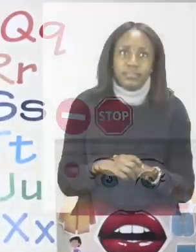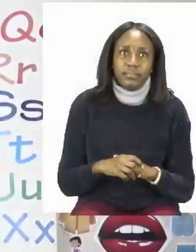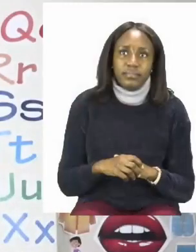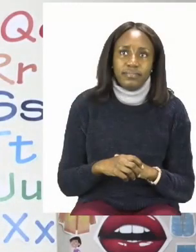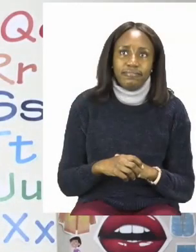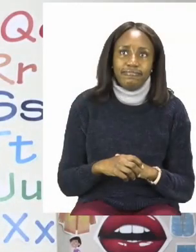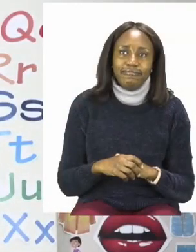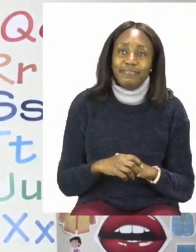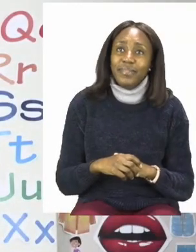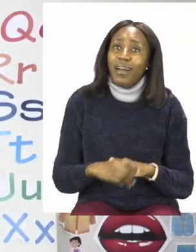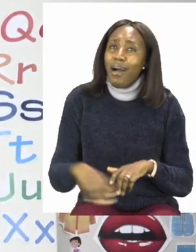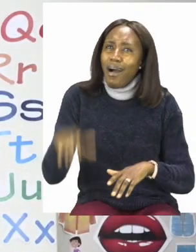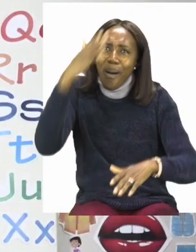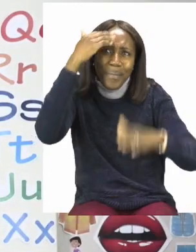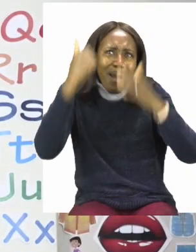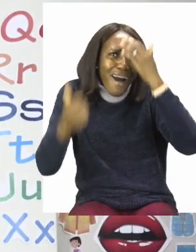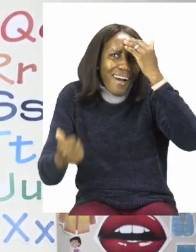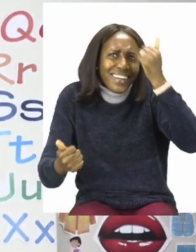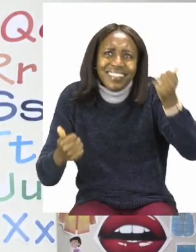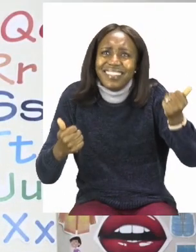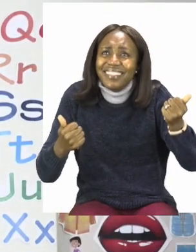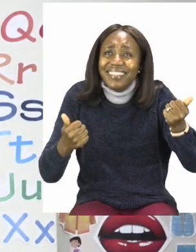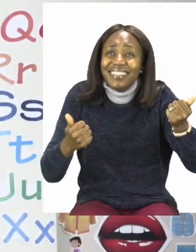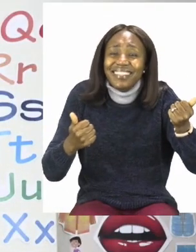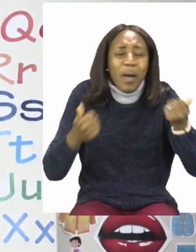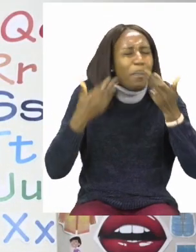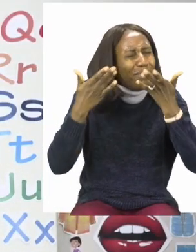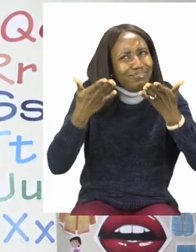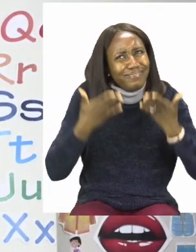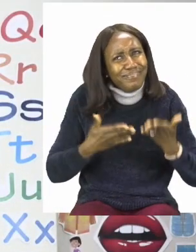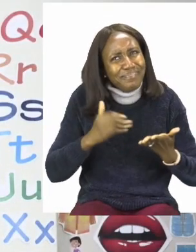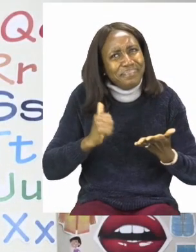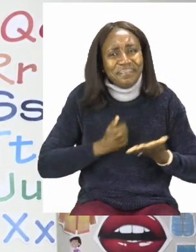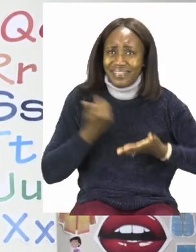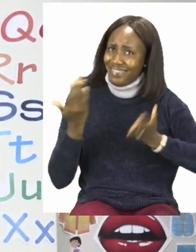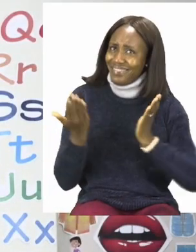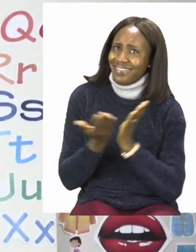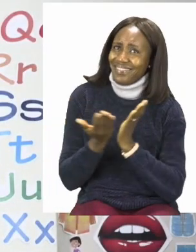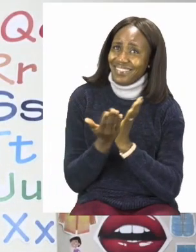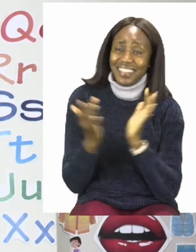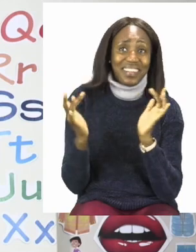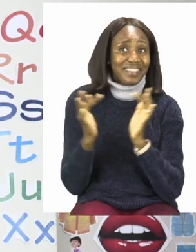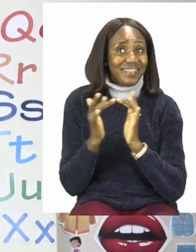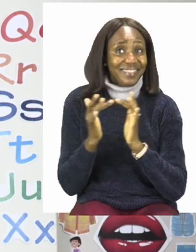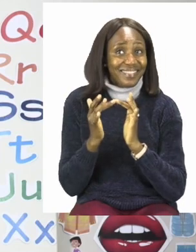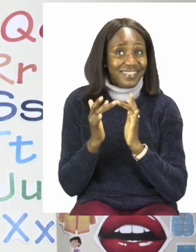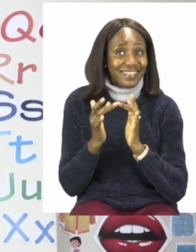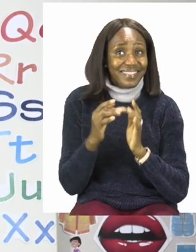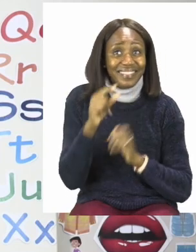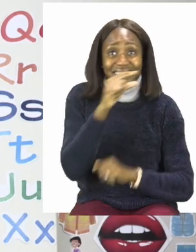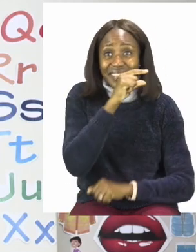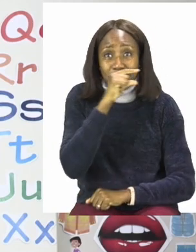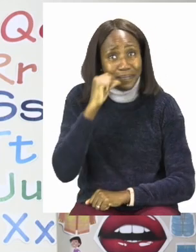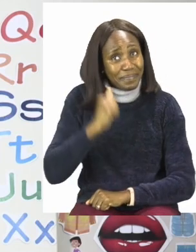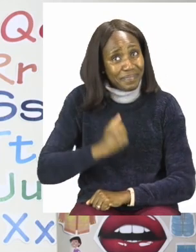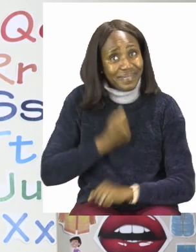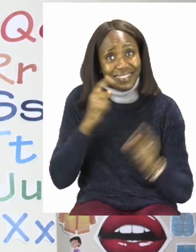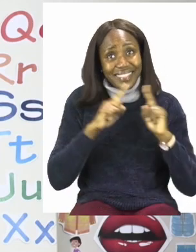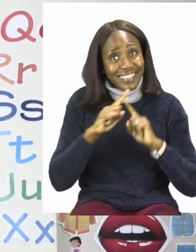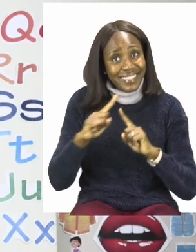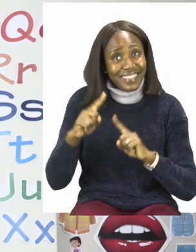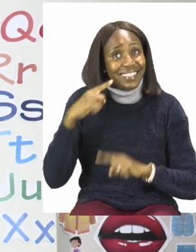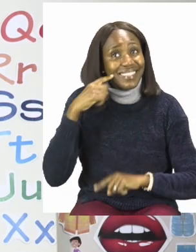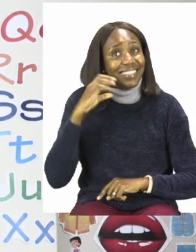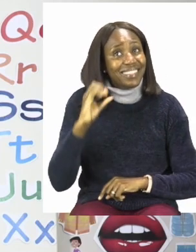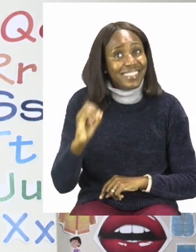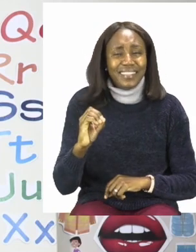Hello everyone and welcome to MyZone Online School. My name is Teacher